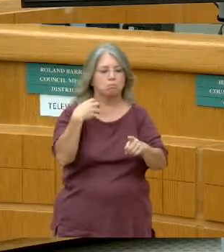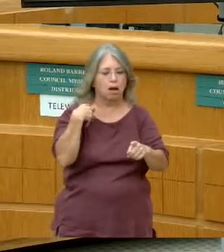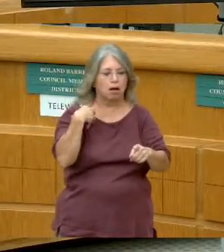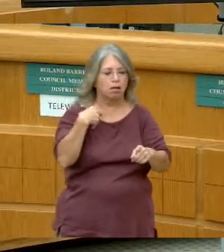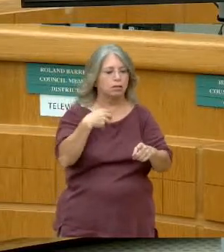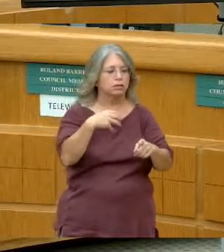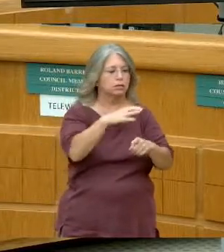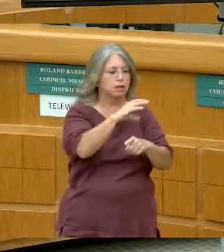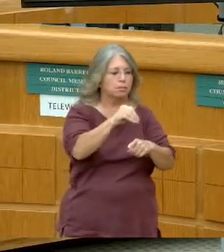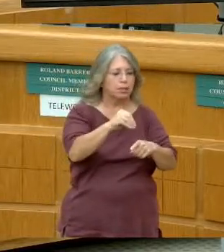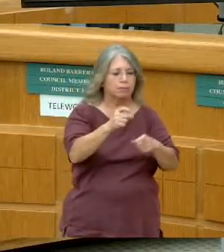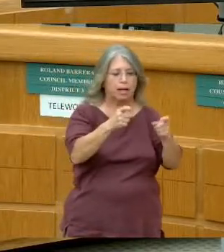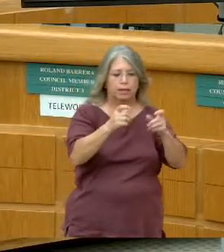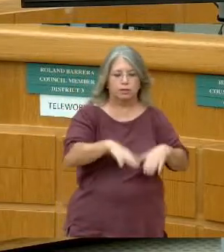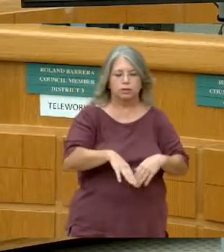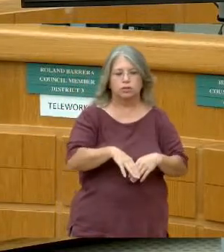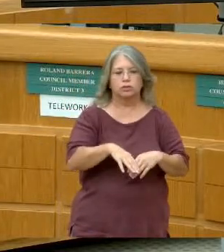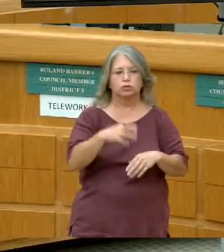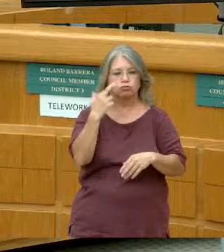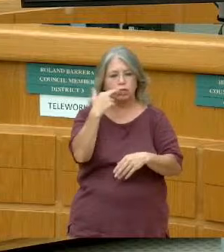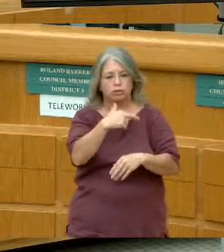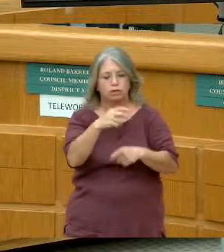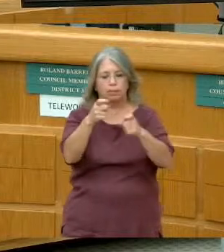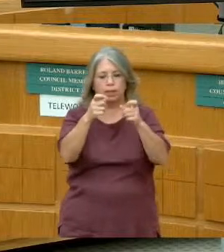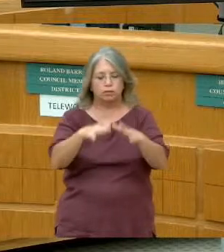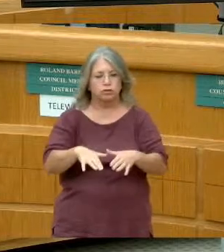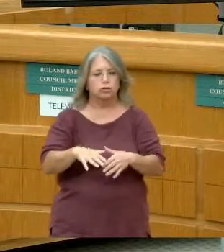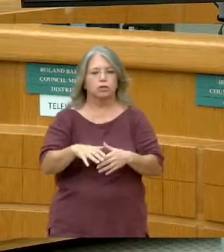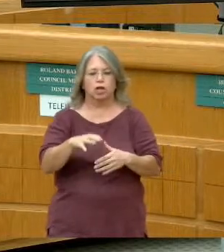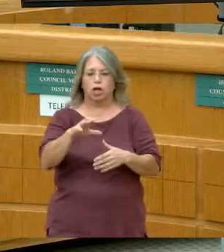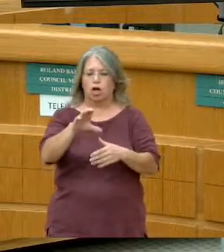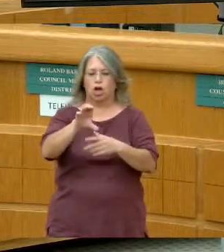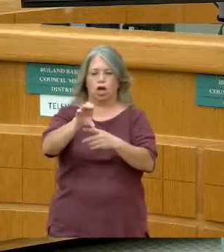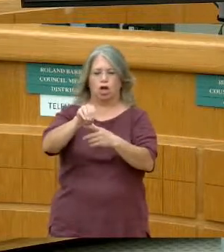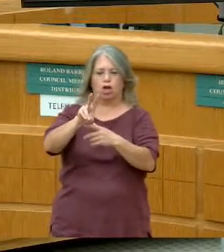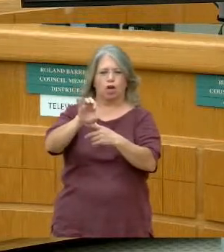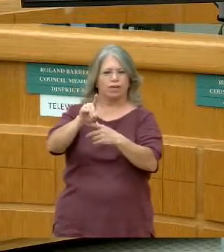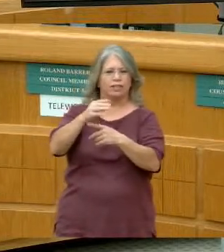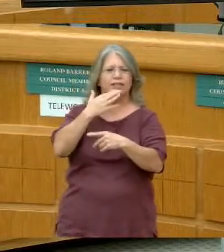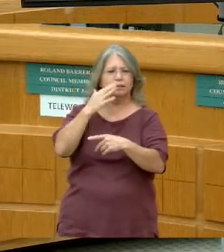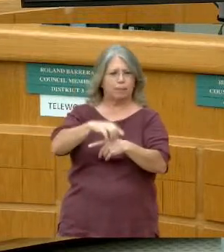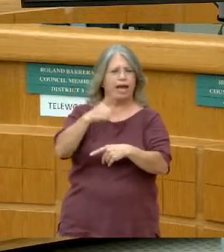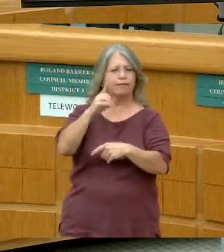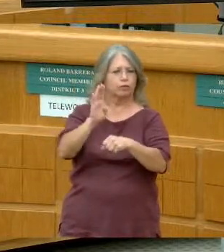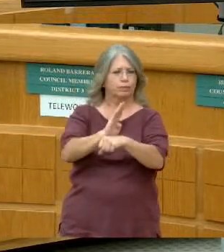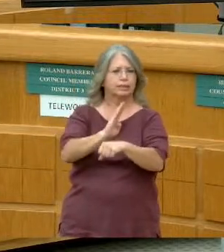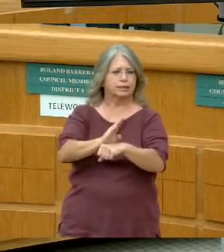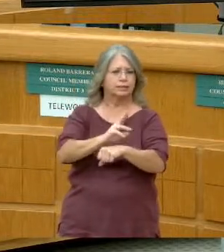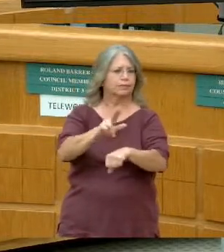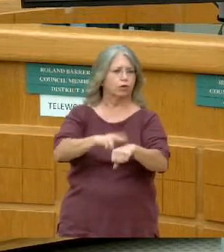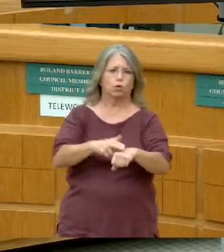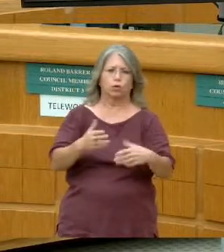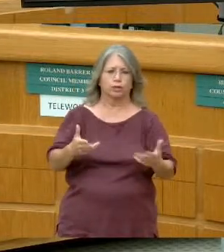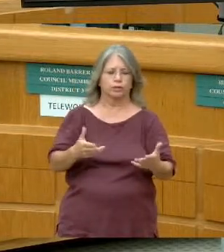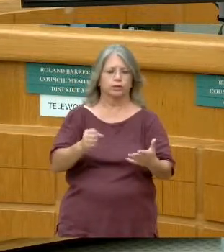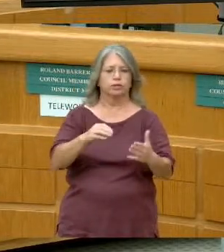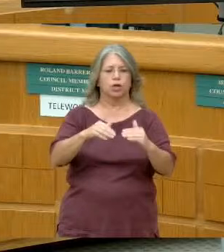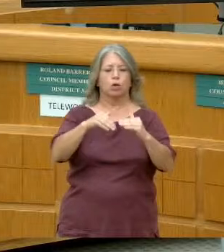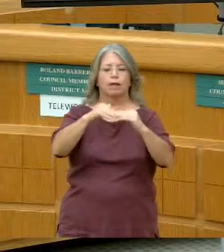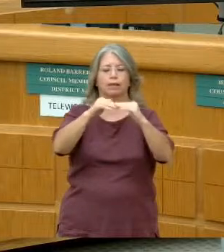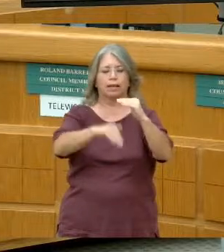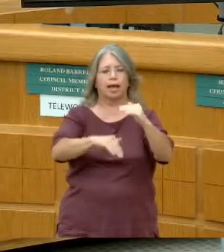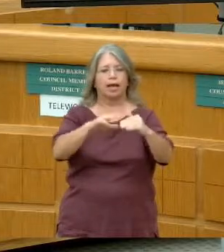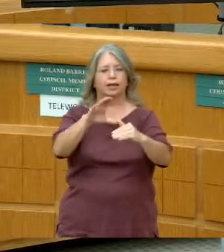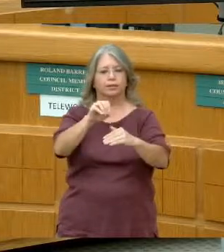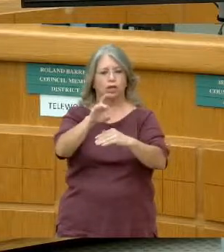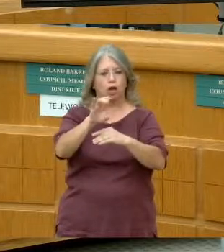here, COVID's bad for business. There's no doubt about it. And the less COVID there is, the better your business is going to fare. So it's in your